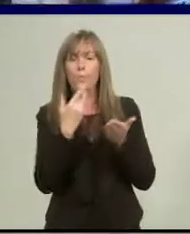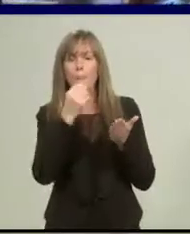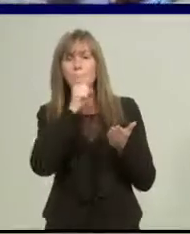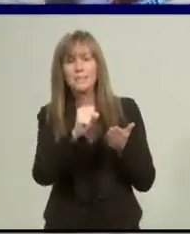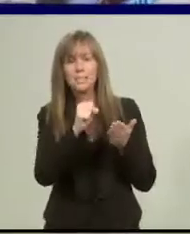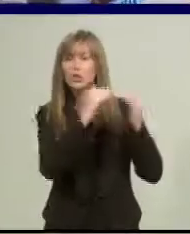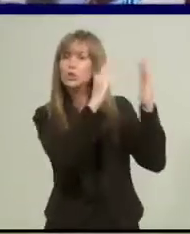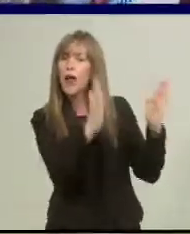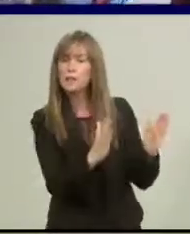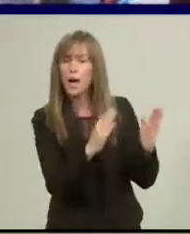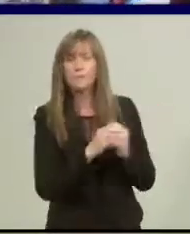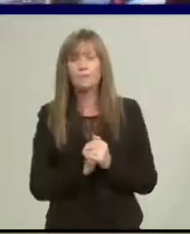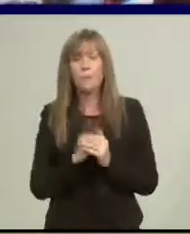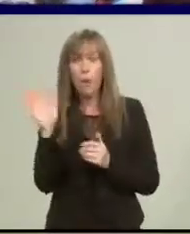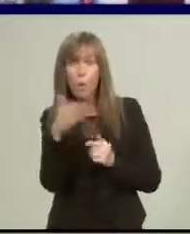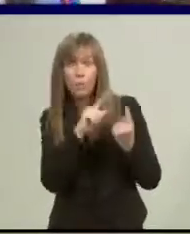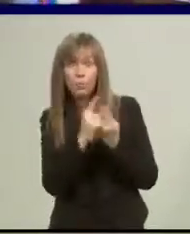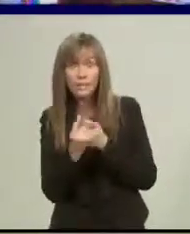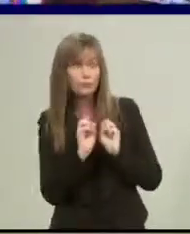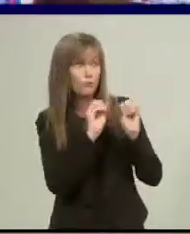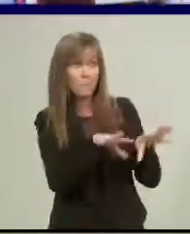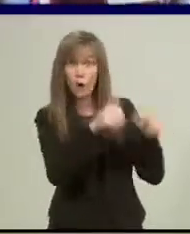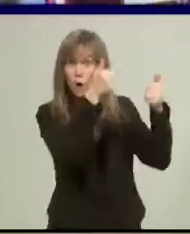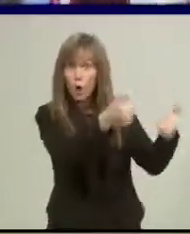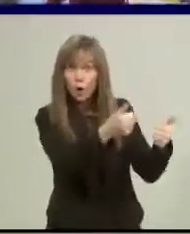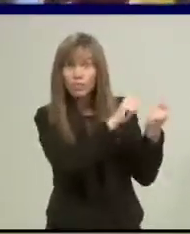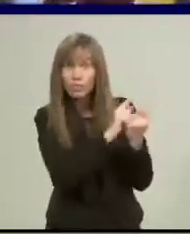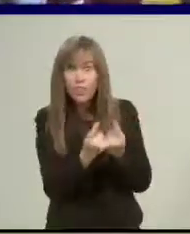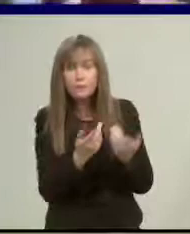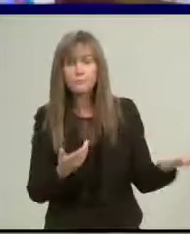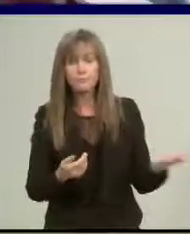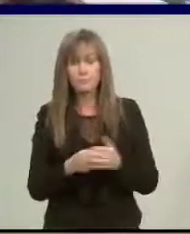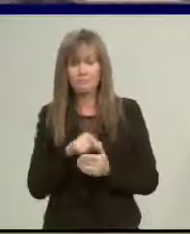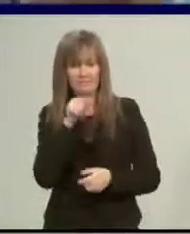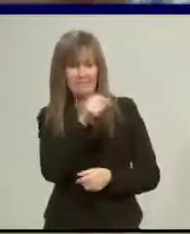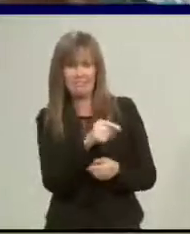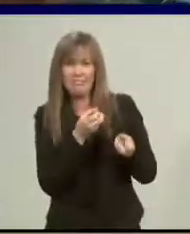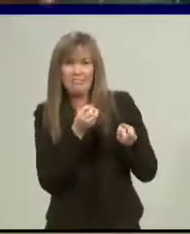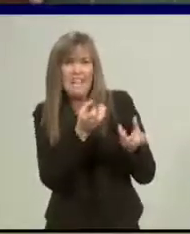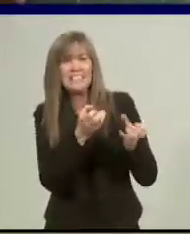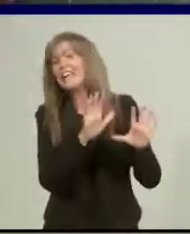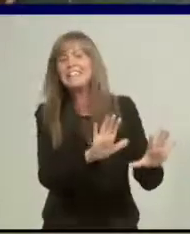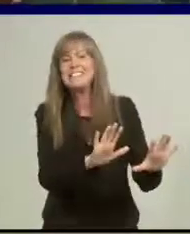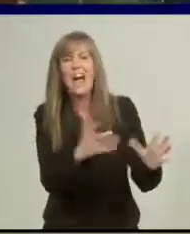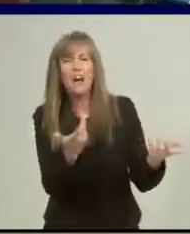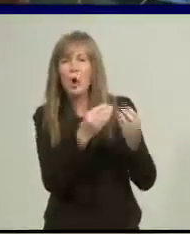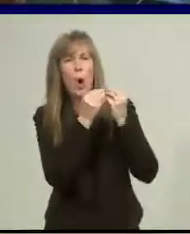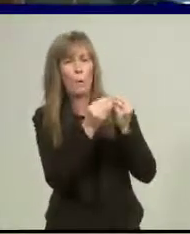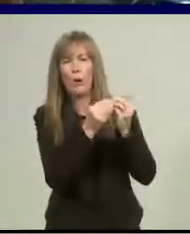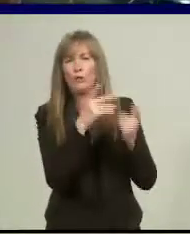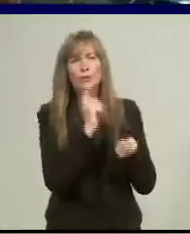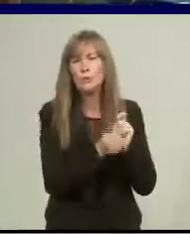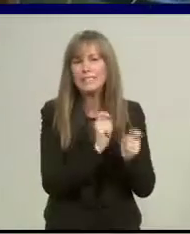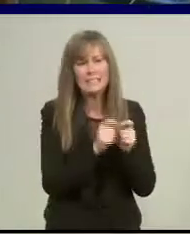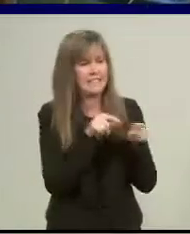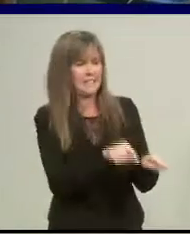dropped off at their warehouse is in good condition. A rusty heater, we wouldn't even be bothered testing it. You know, not only